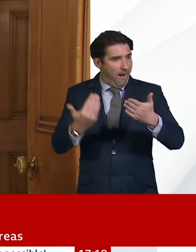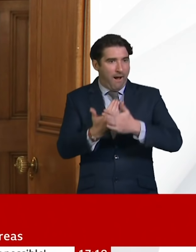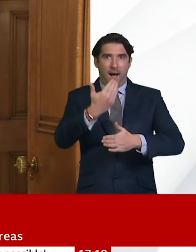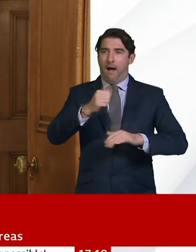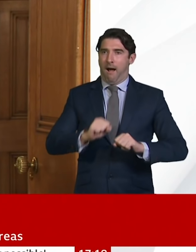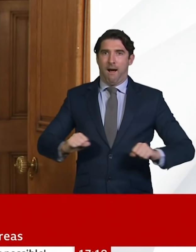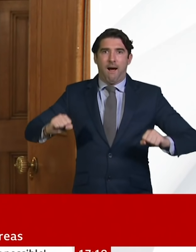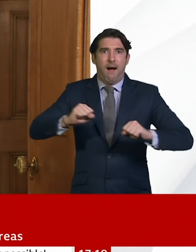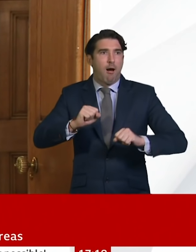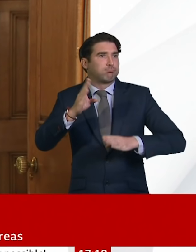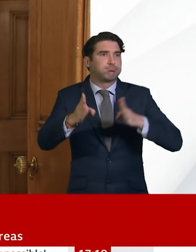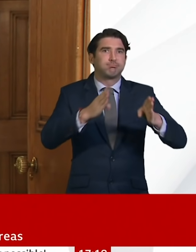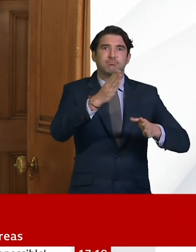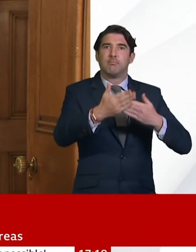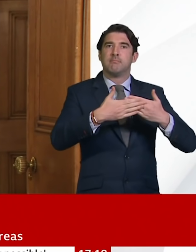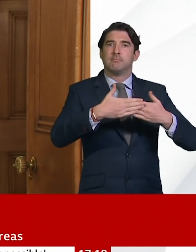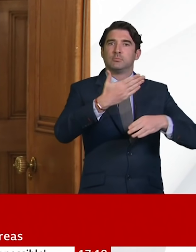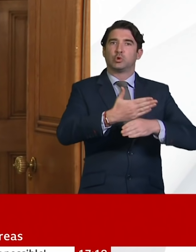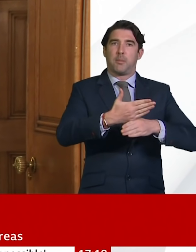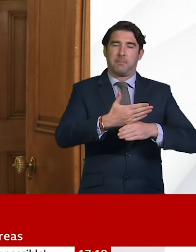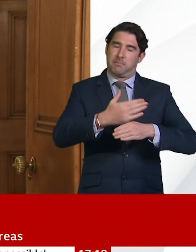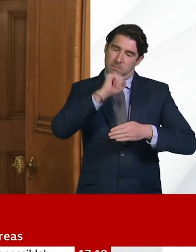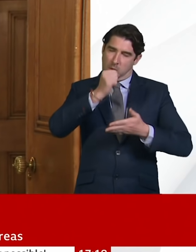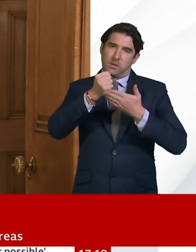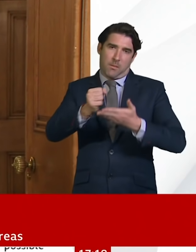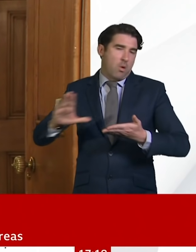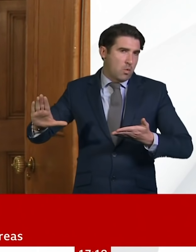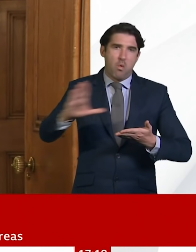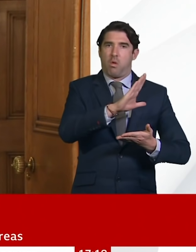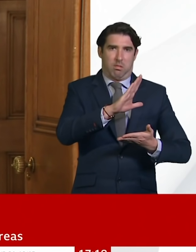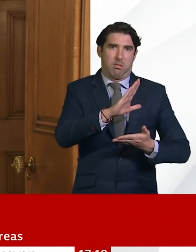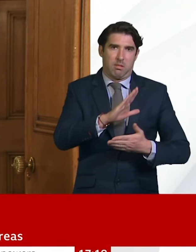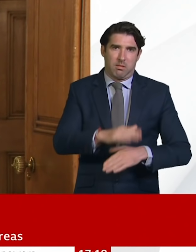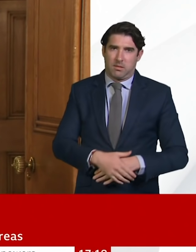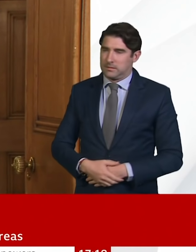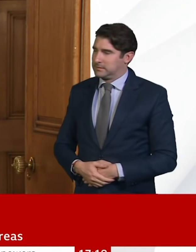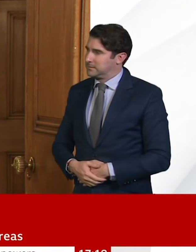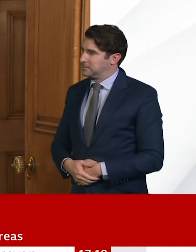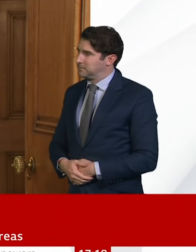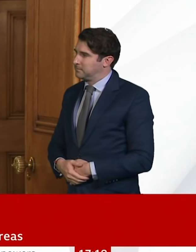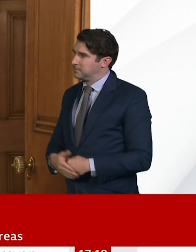the other side. Thanks very much, Tia. Let's go to Carl from Milton Keynes. Carl.